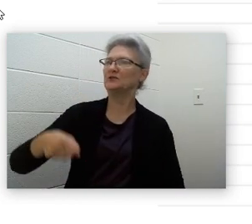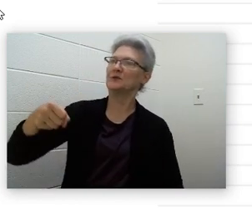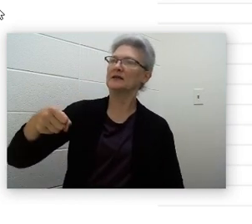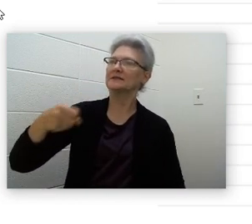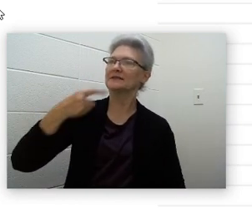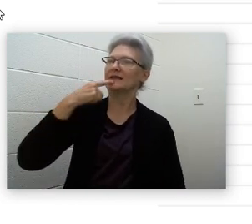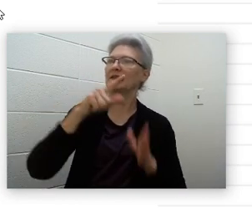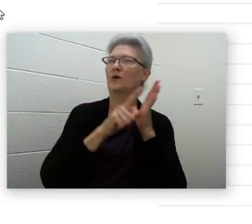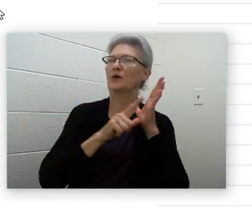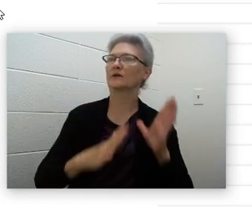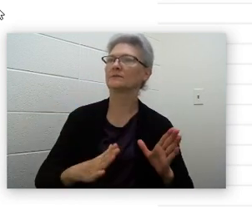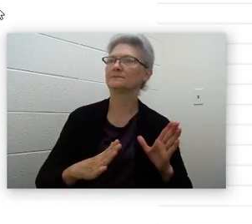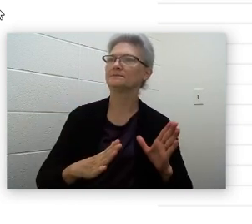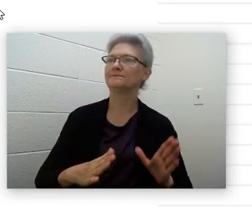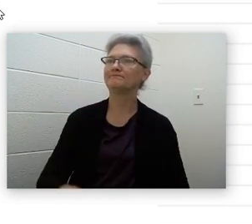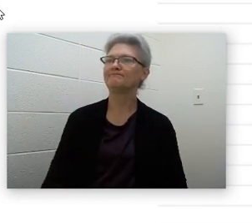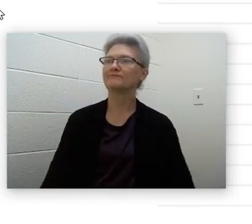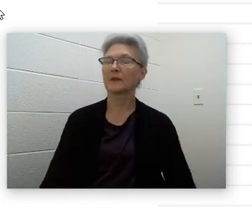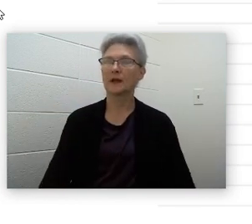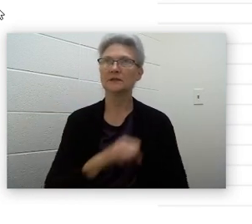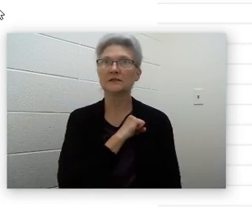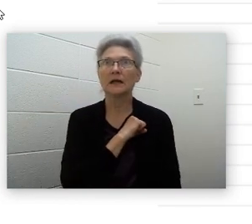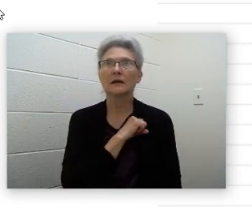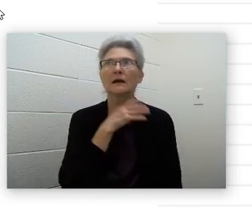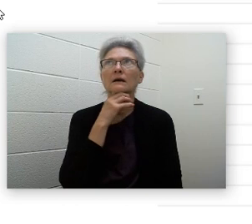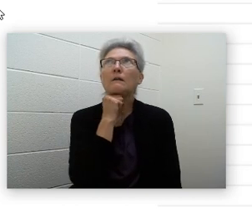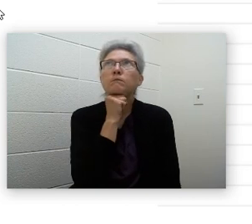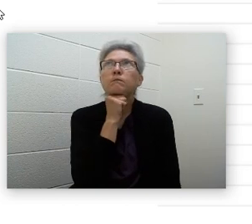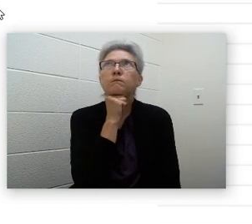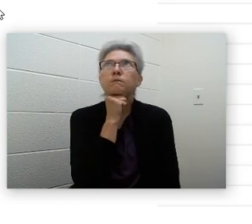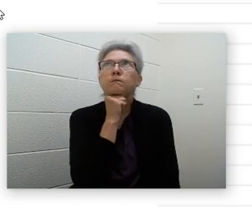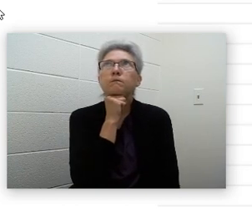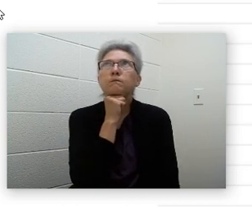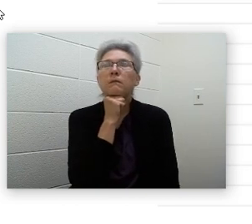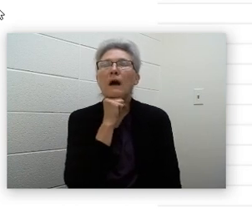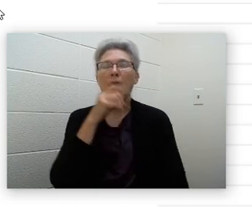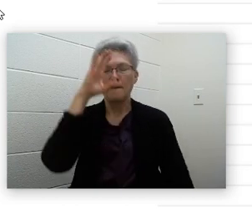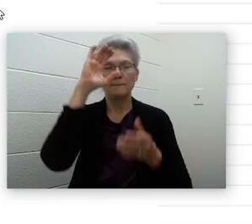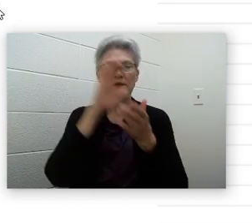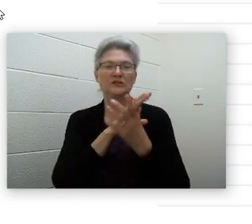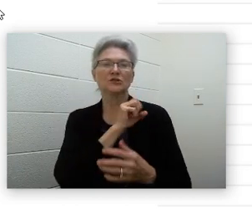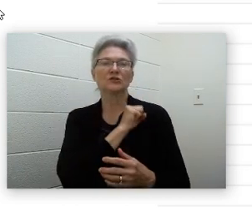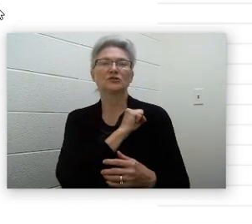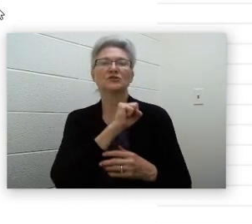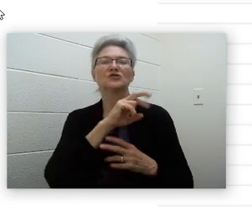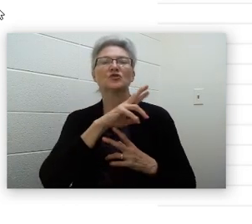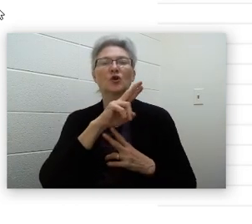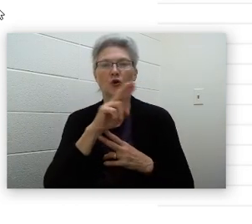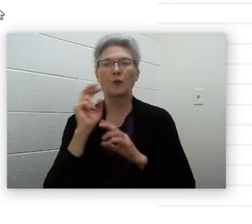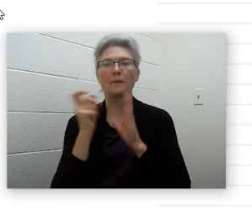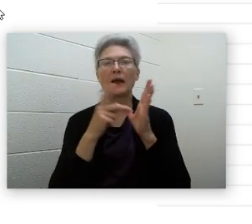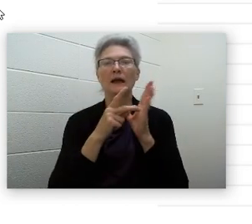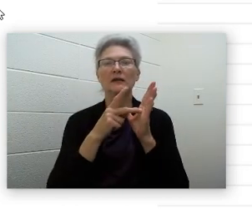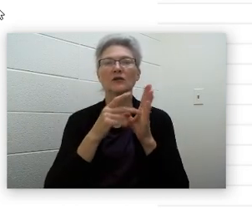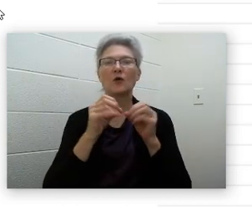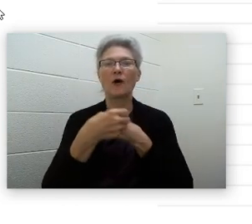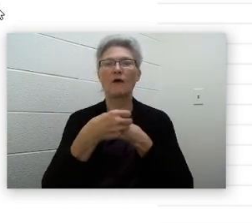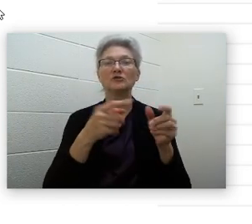said Stanley's lawyer. Stanley did nothing. Mr. Sir returned to the office with Stanley's backpack and